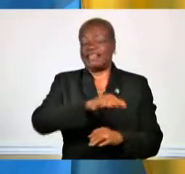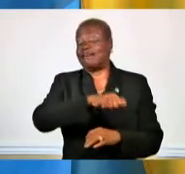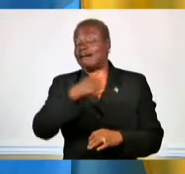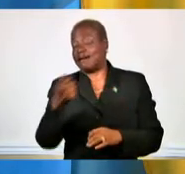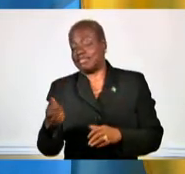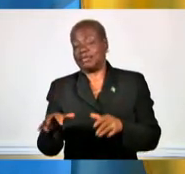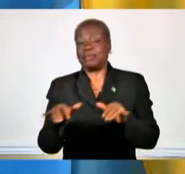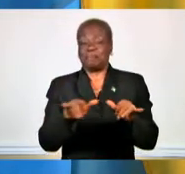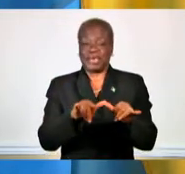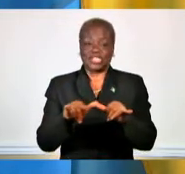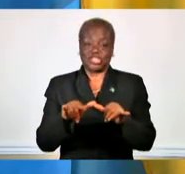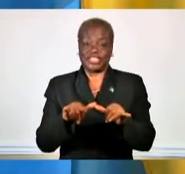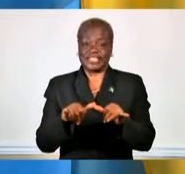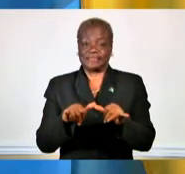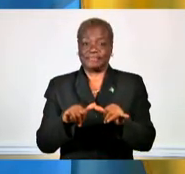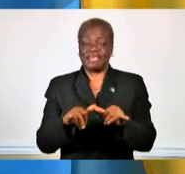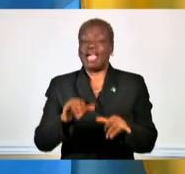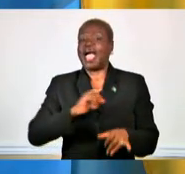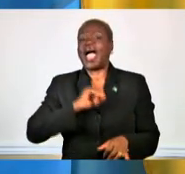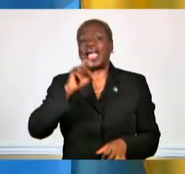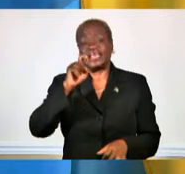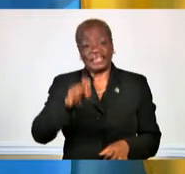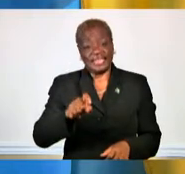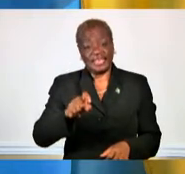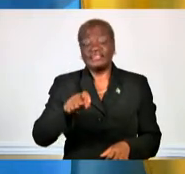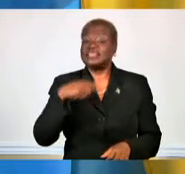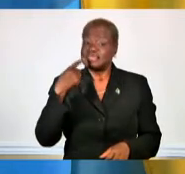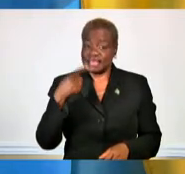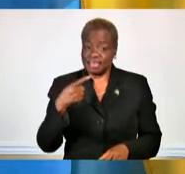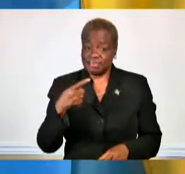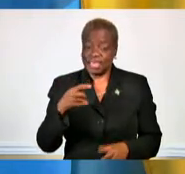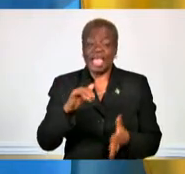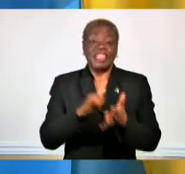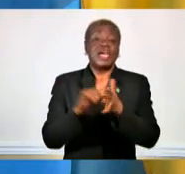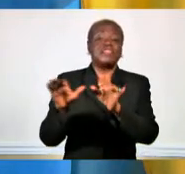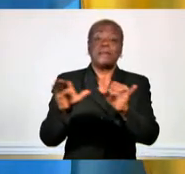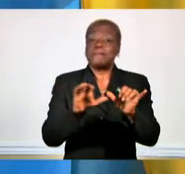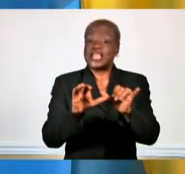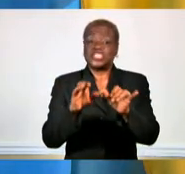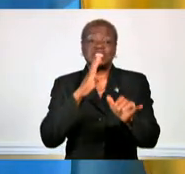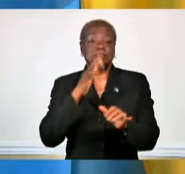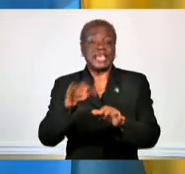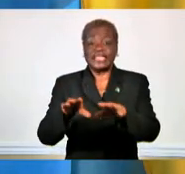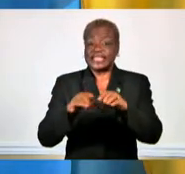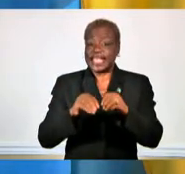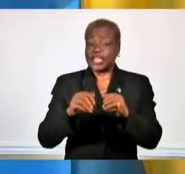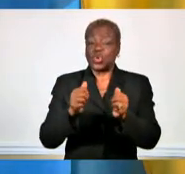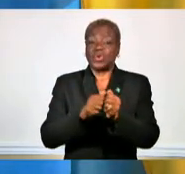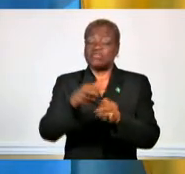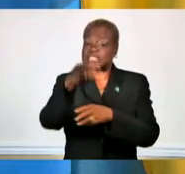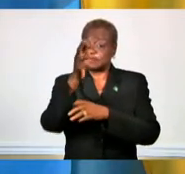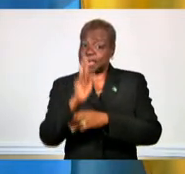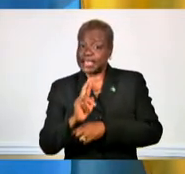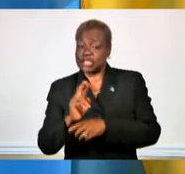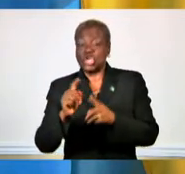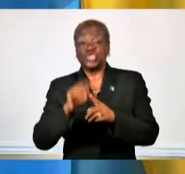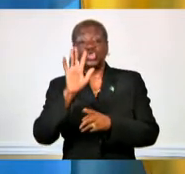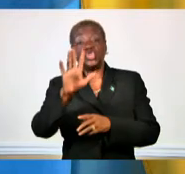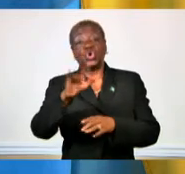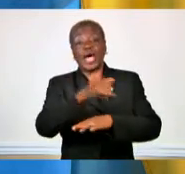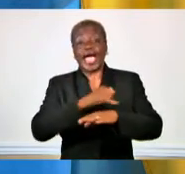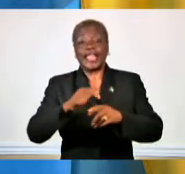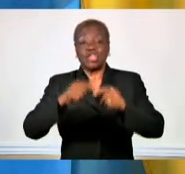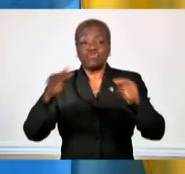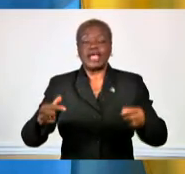measures. I need to state that the measures being taken with respect to your island, Grand